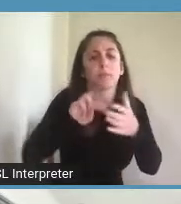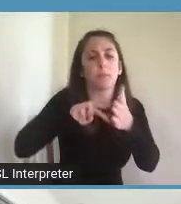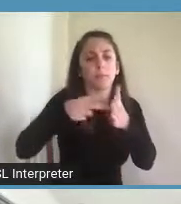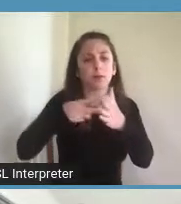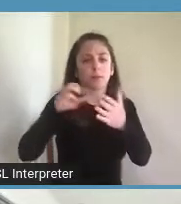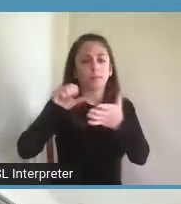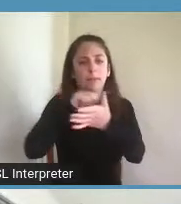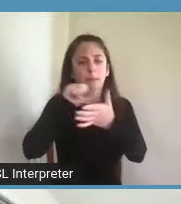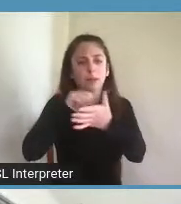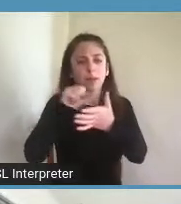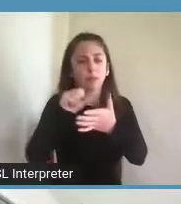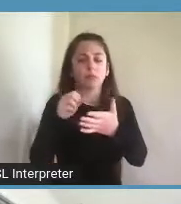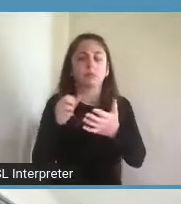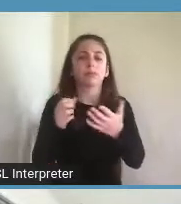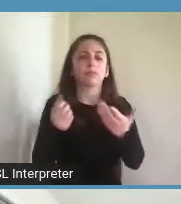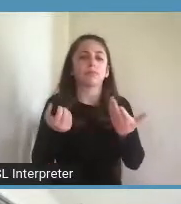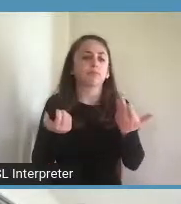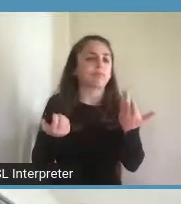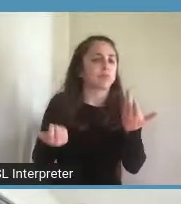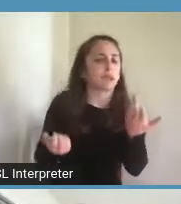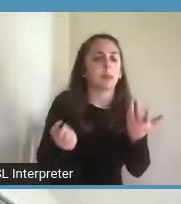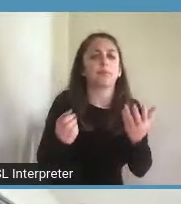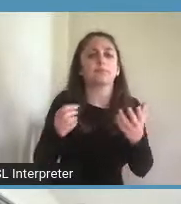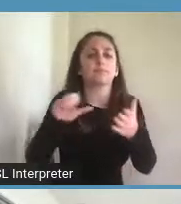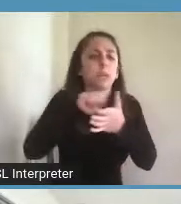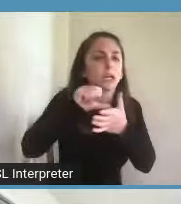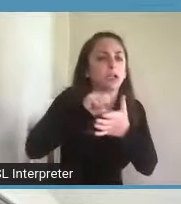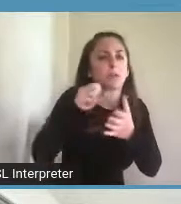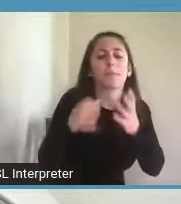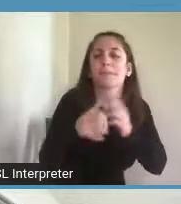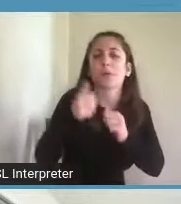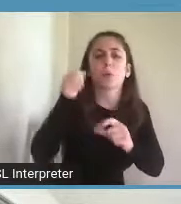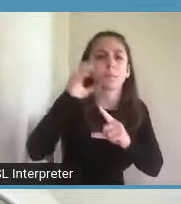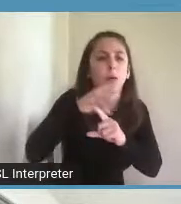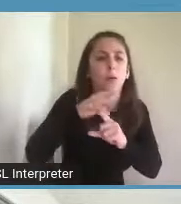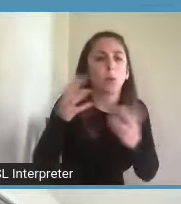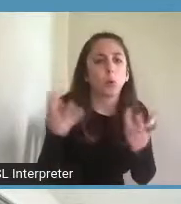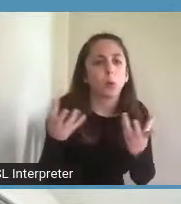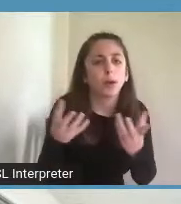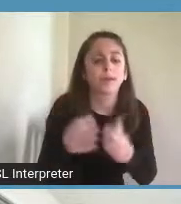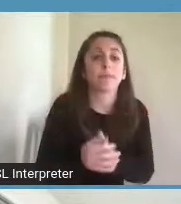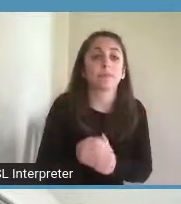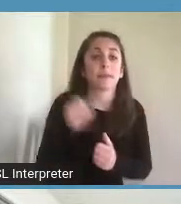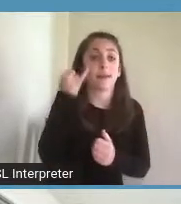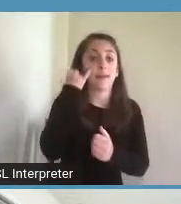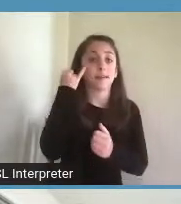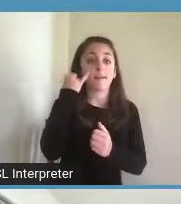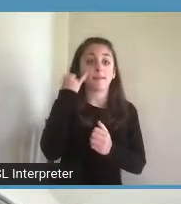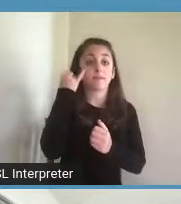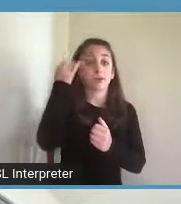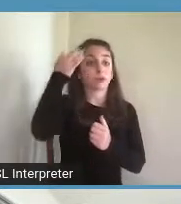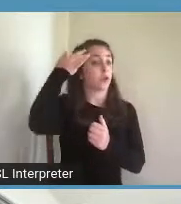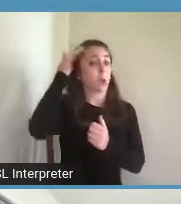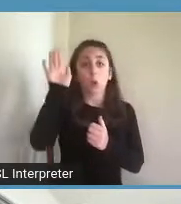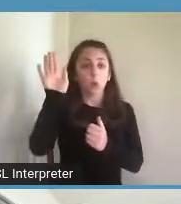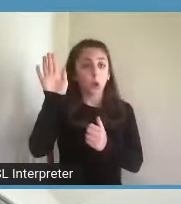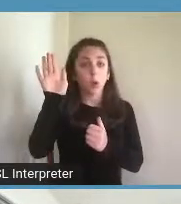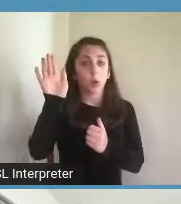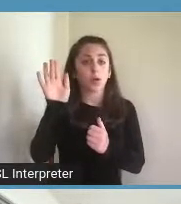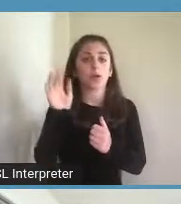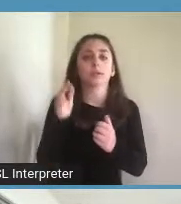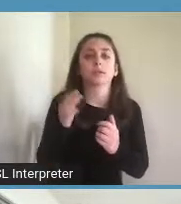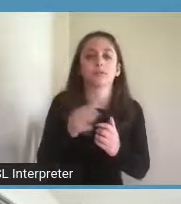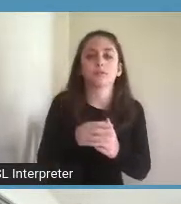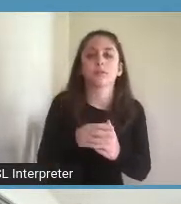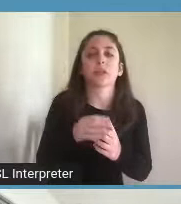popular. Sorry, not the most time, but what pages are most popular. If you aren't familiar with this, that / on line 2, that's